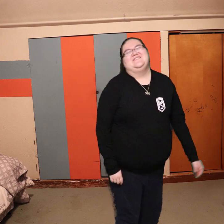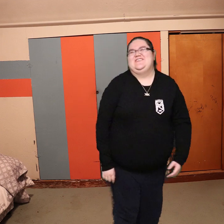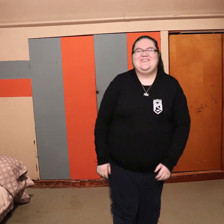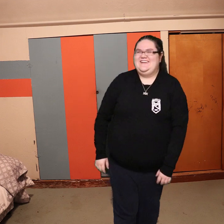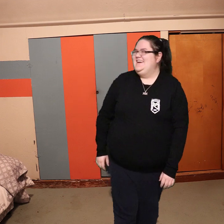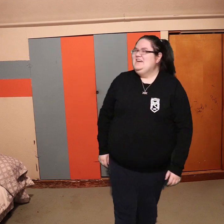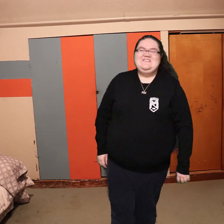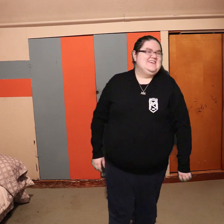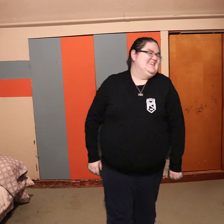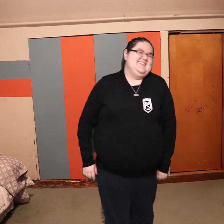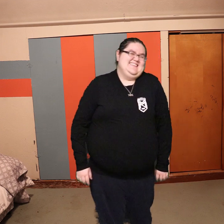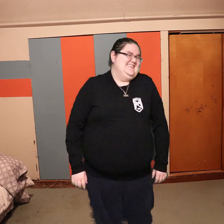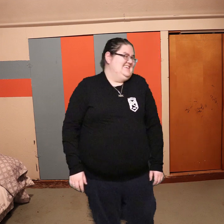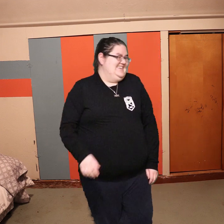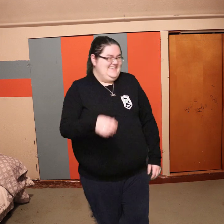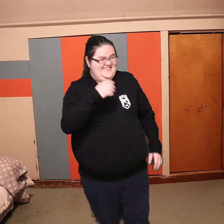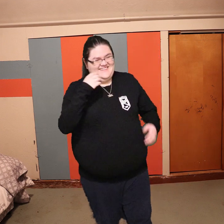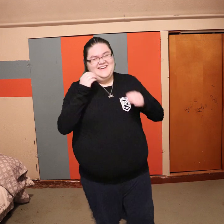I'm sorry.